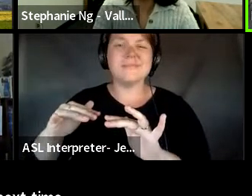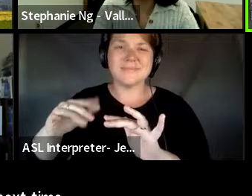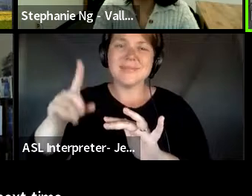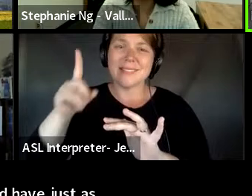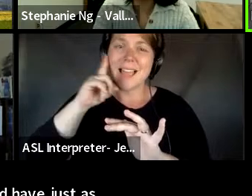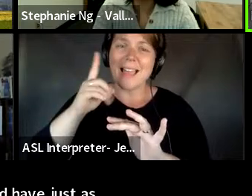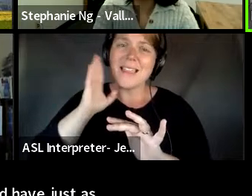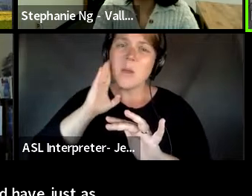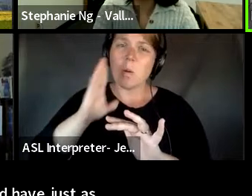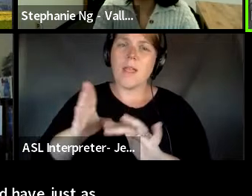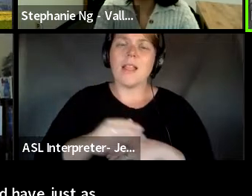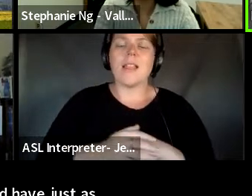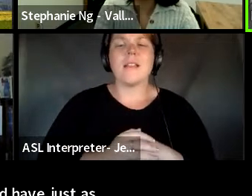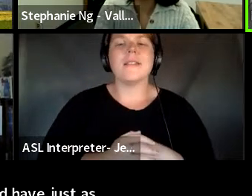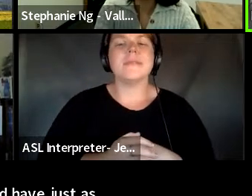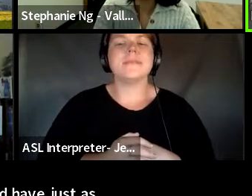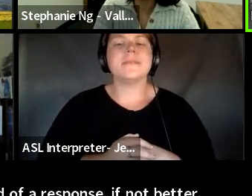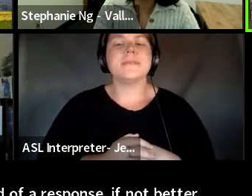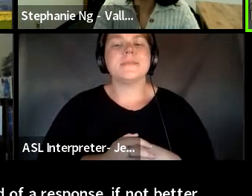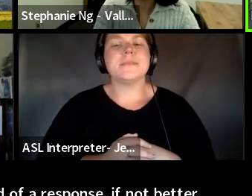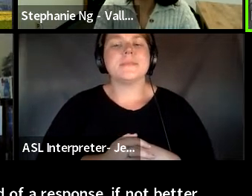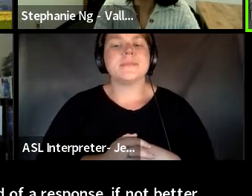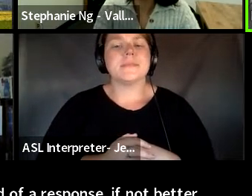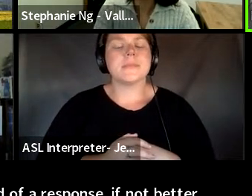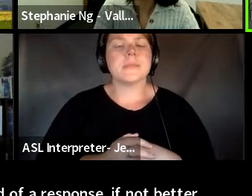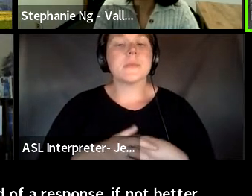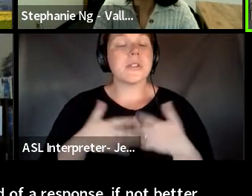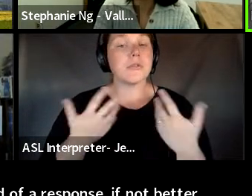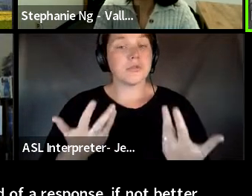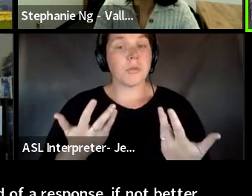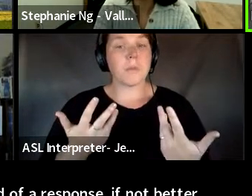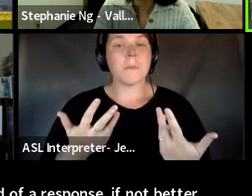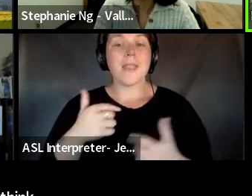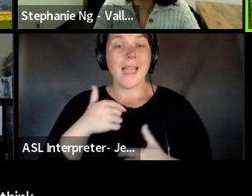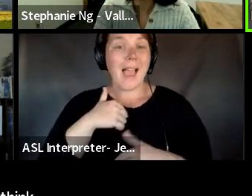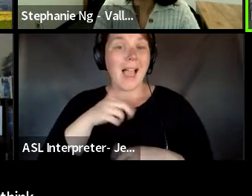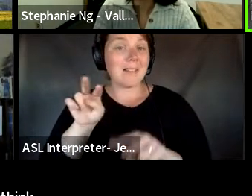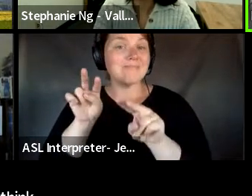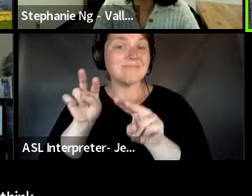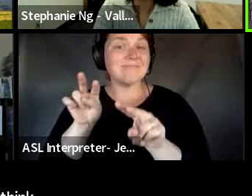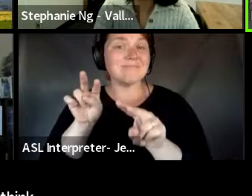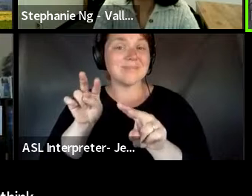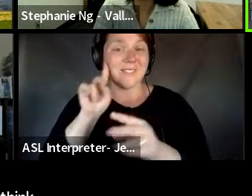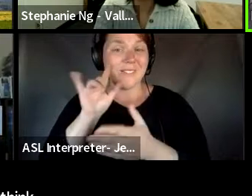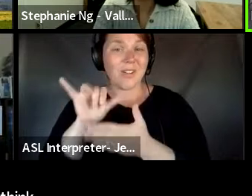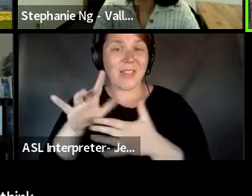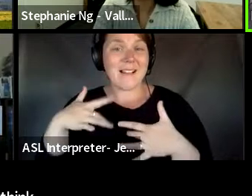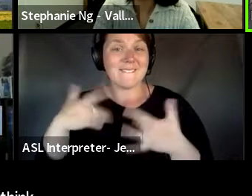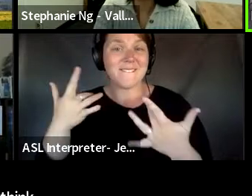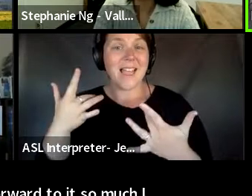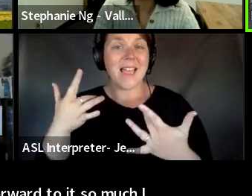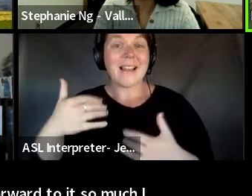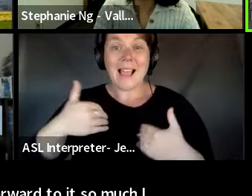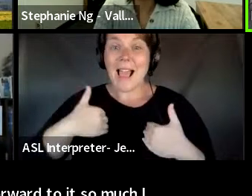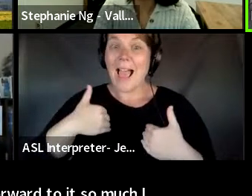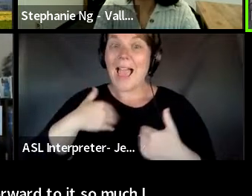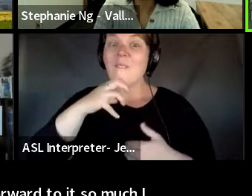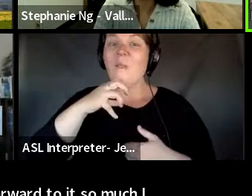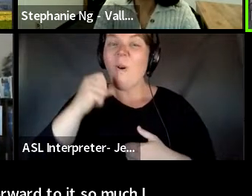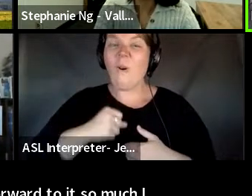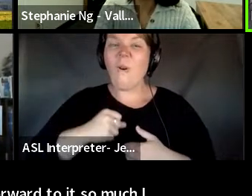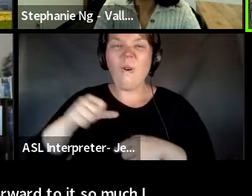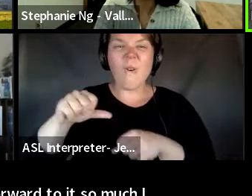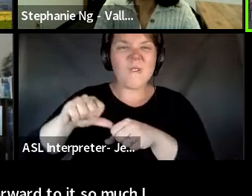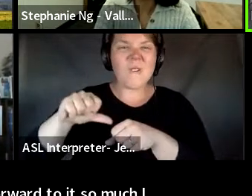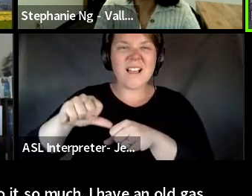better, I think. So I'm looking forward to it so much. I have an old mower, old gas